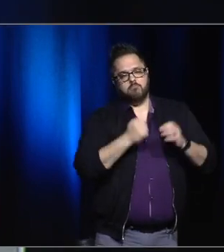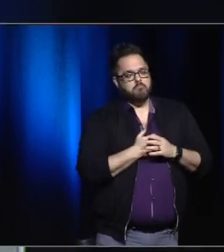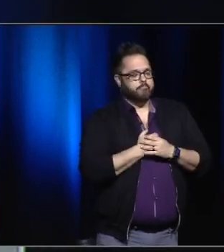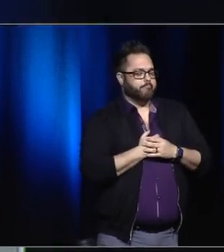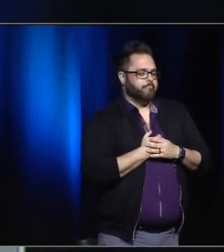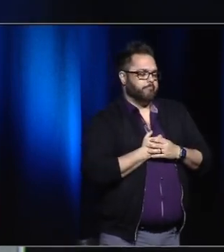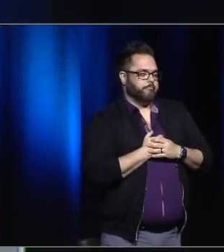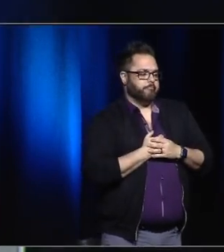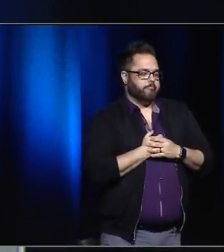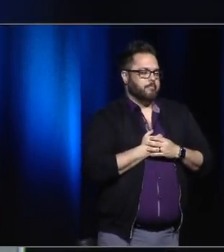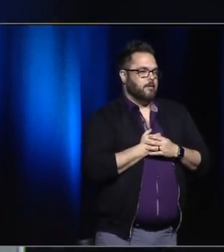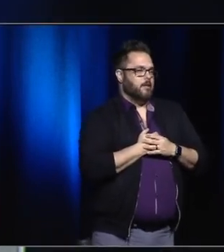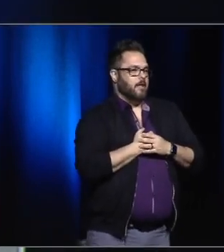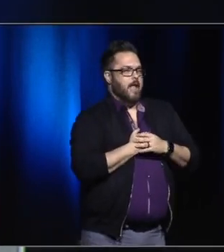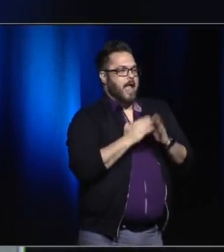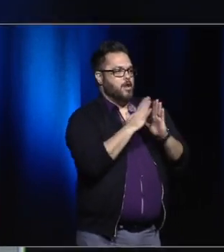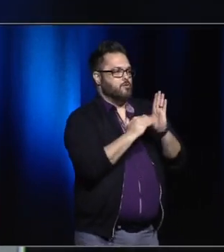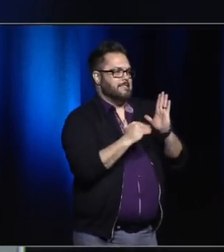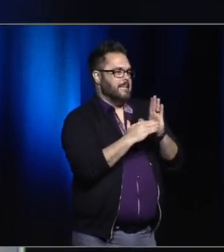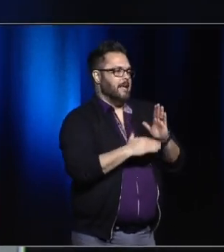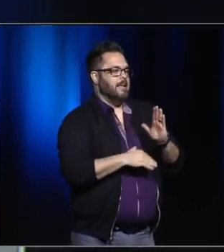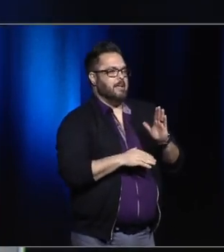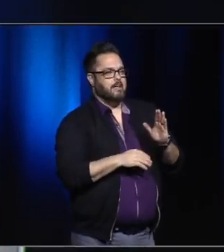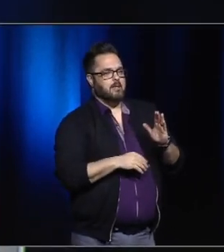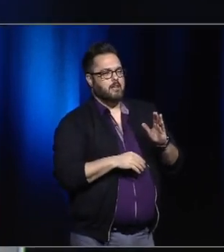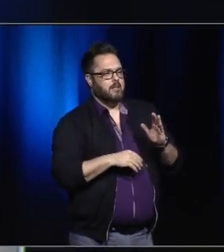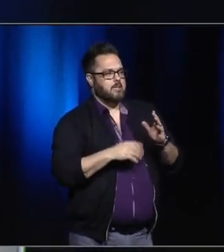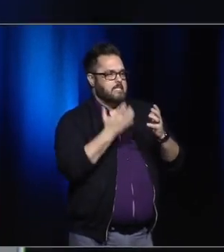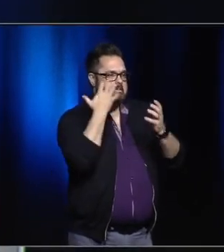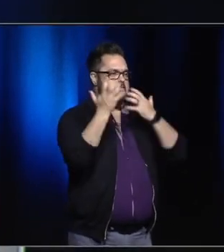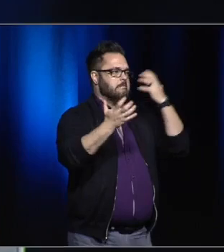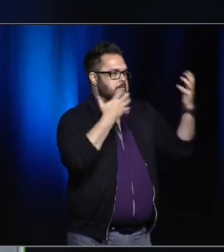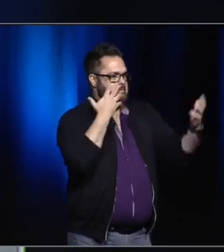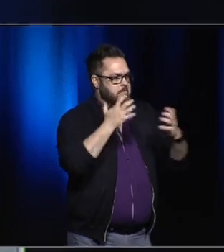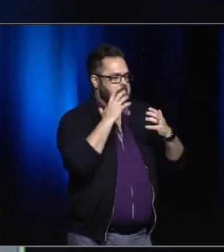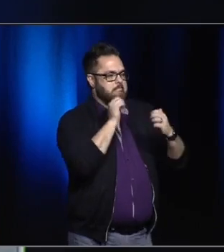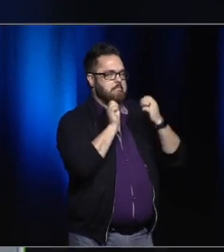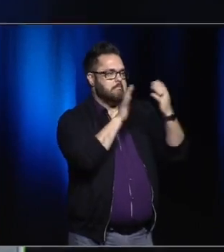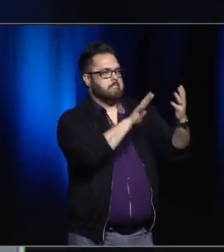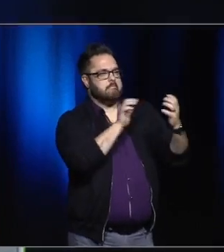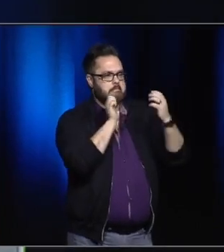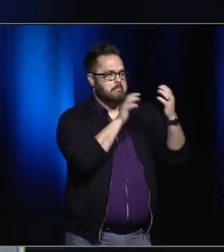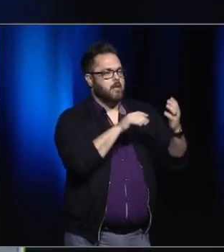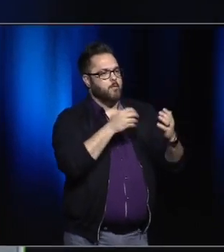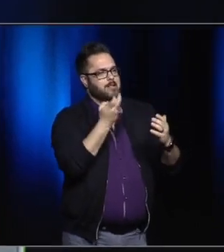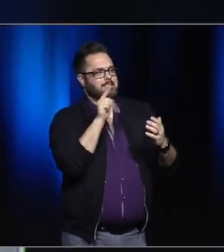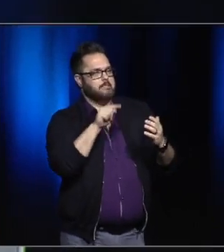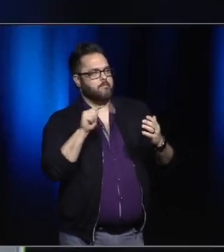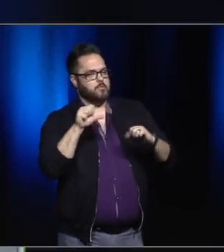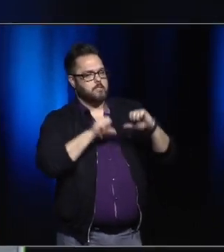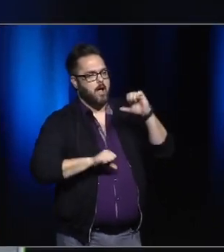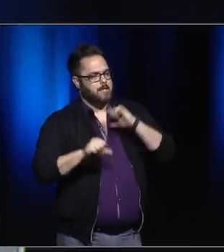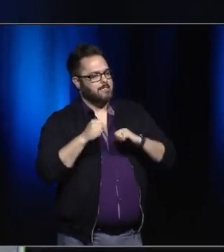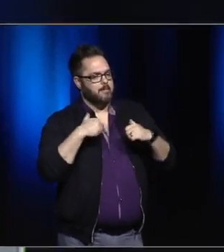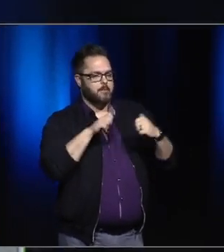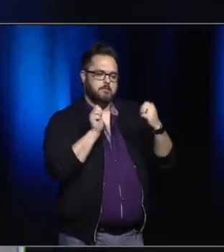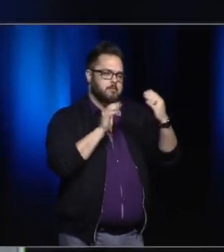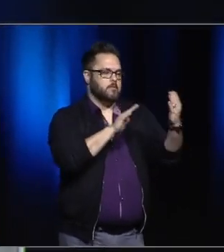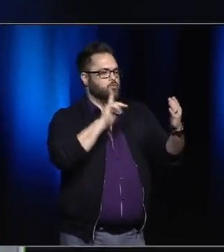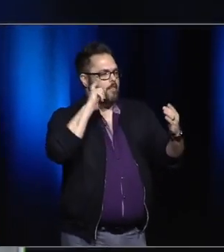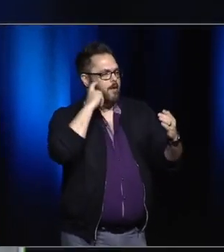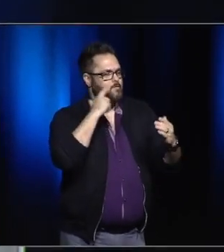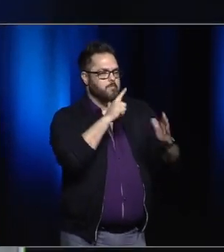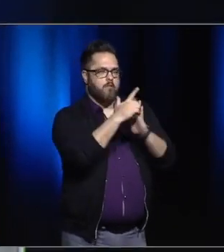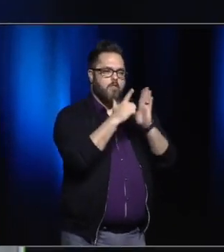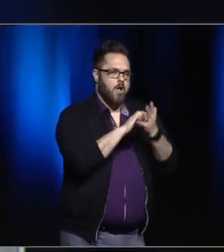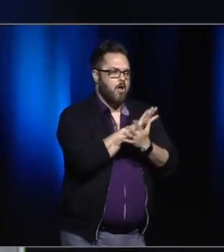Liz have kicked and screamed and yelled their entire career, and they're still doing it, and they're retired. I'm very proud of them. But genuinely,